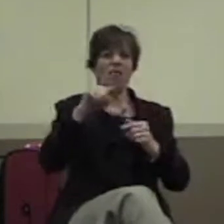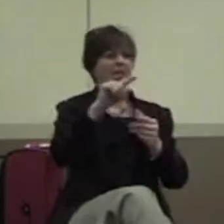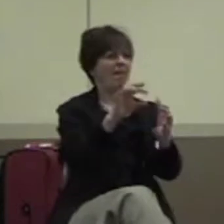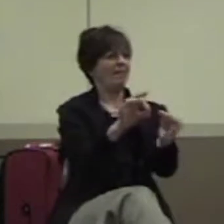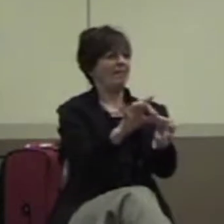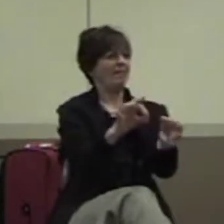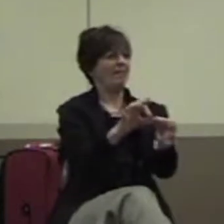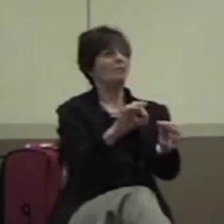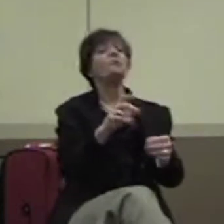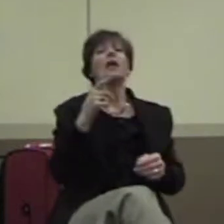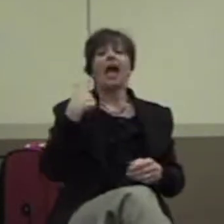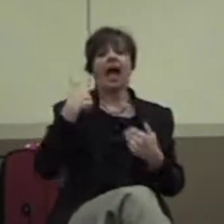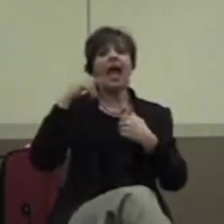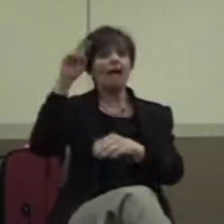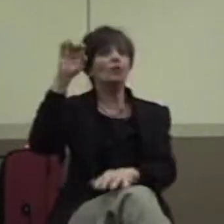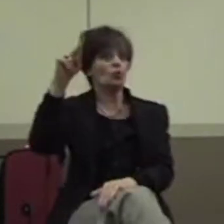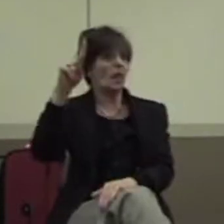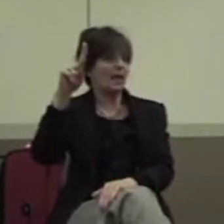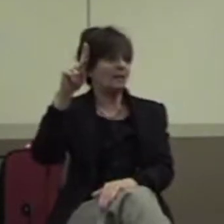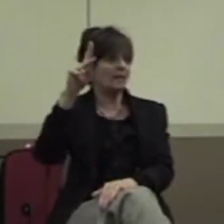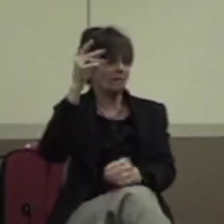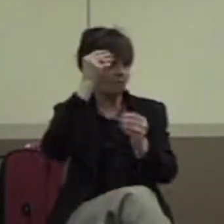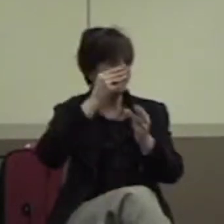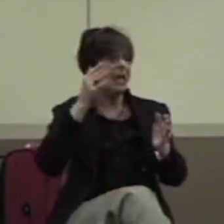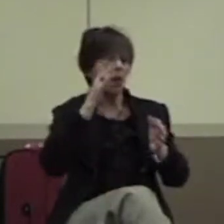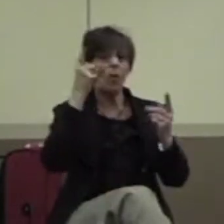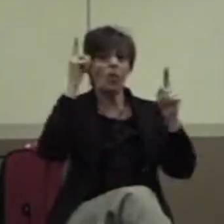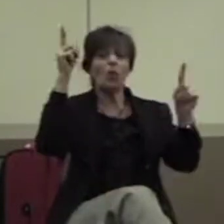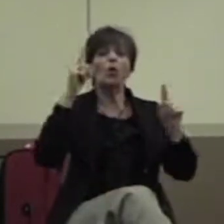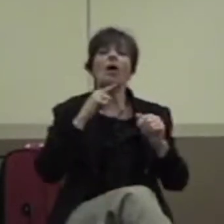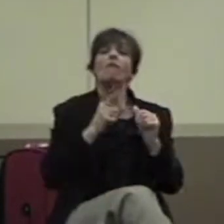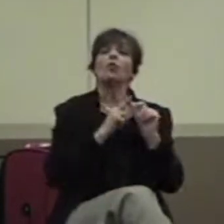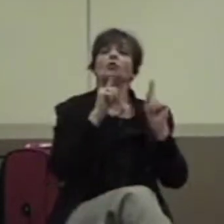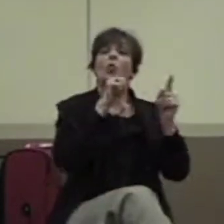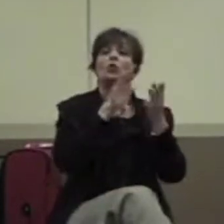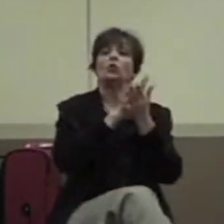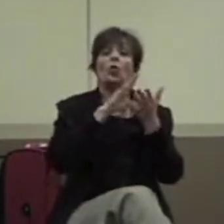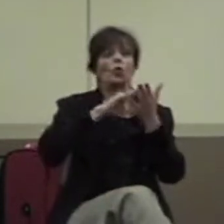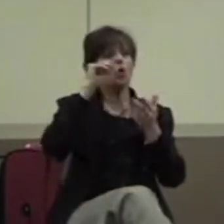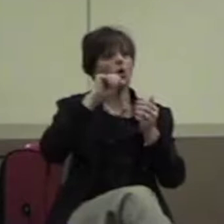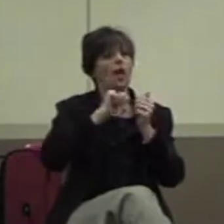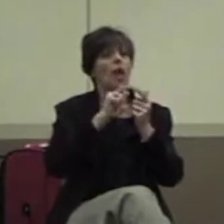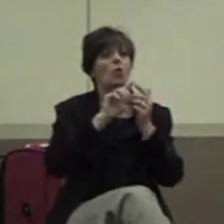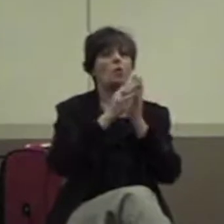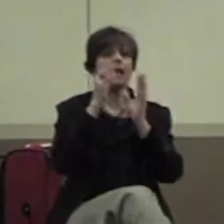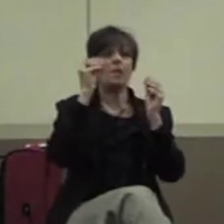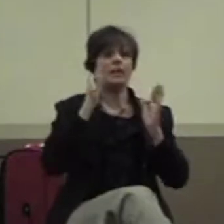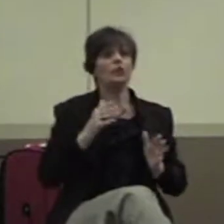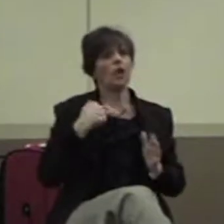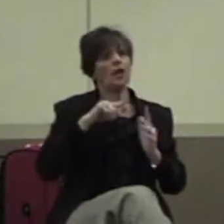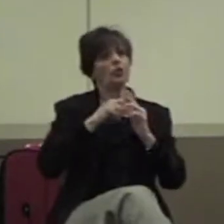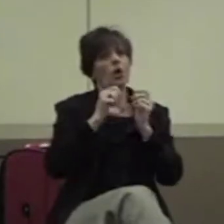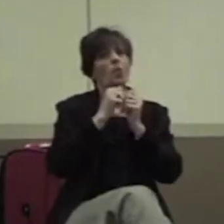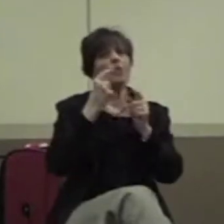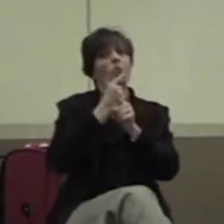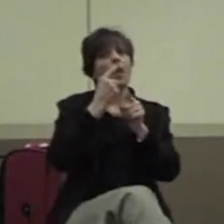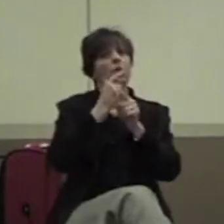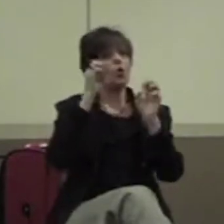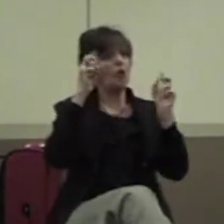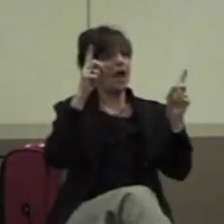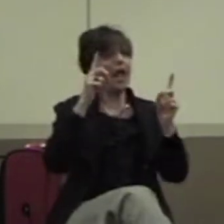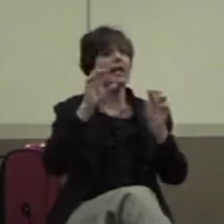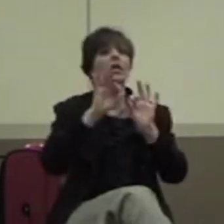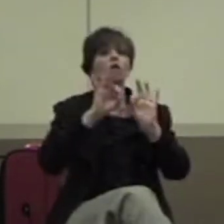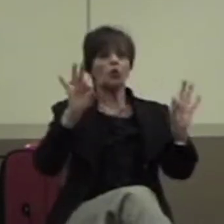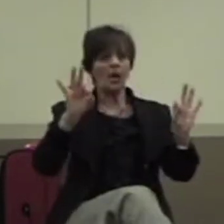got a trick for you. You guys, this works. When I was first going to school to learn how to be a teacher, I started out with a regular ed degree, and